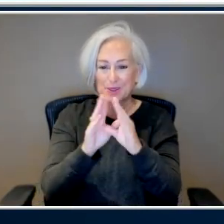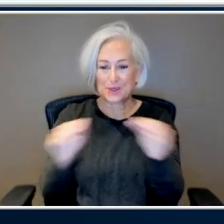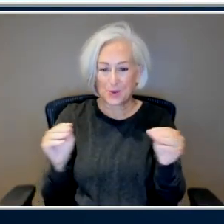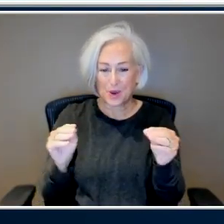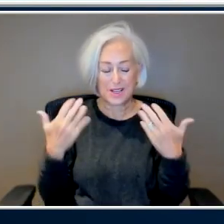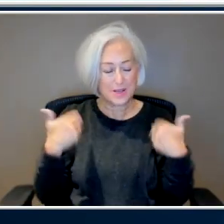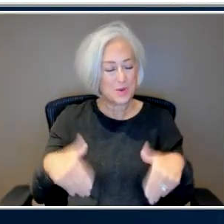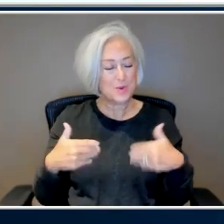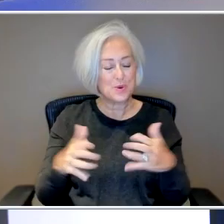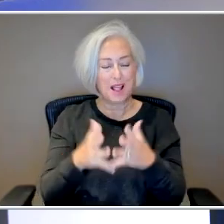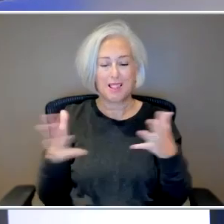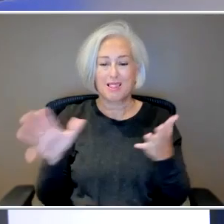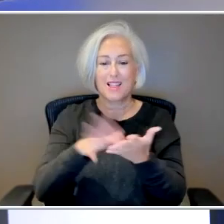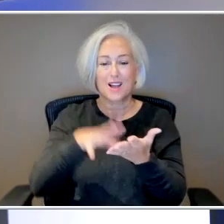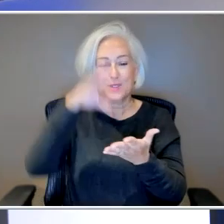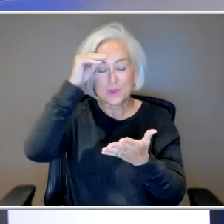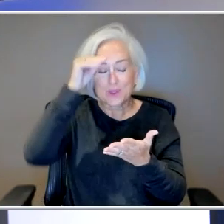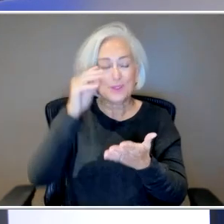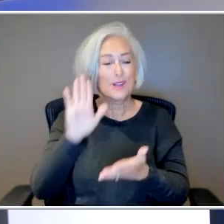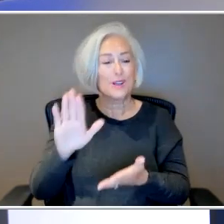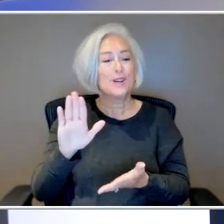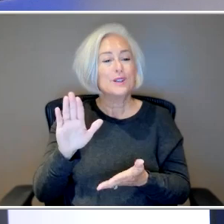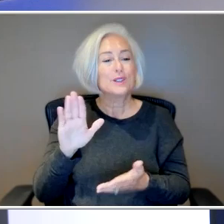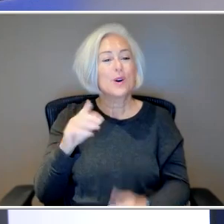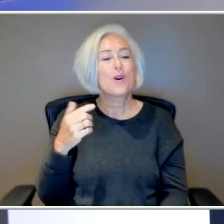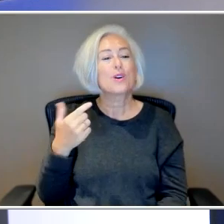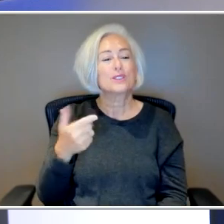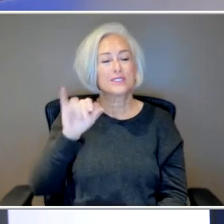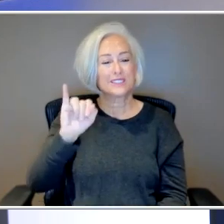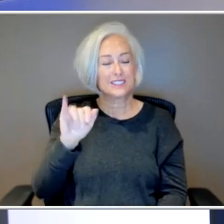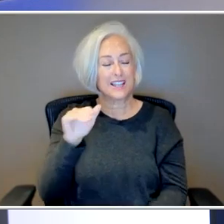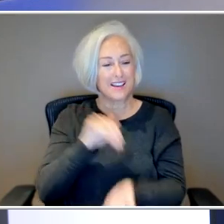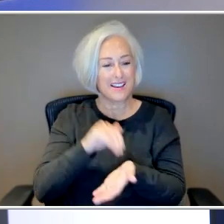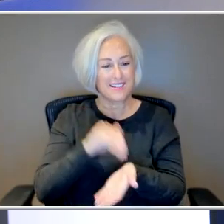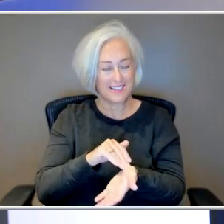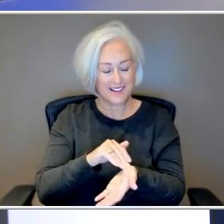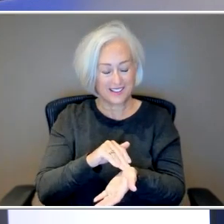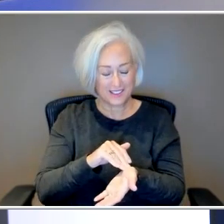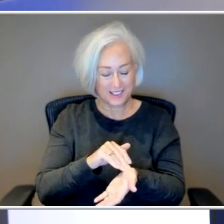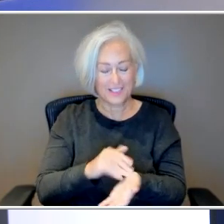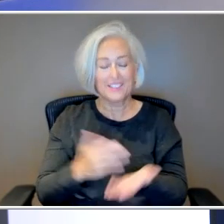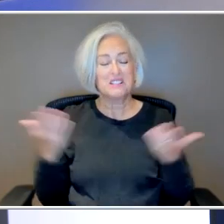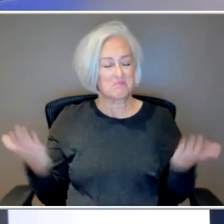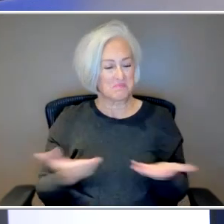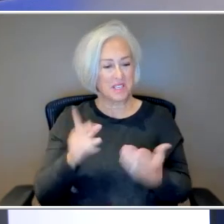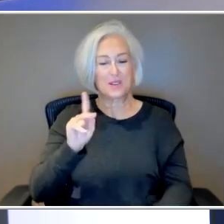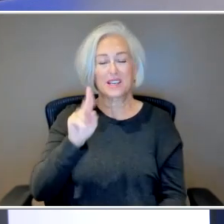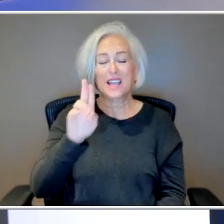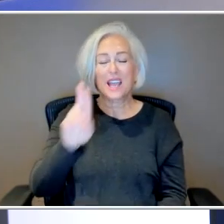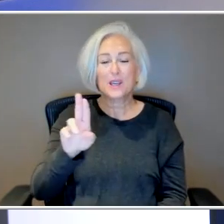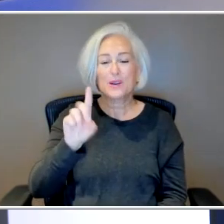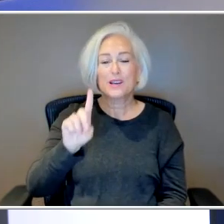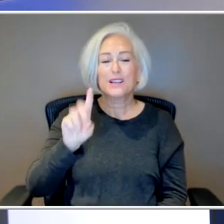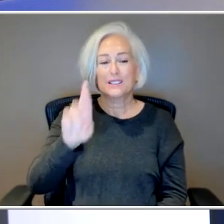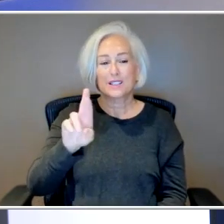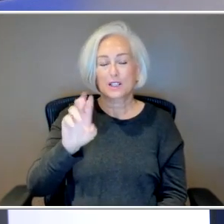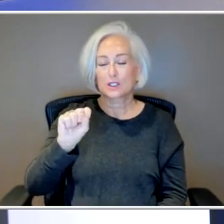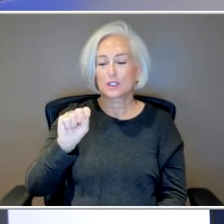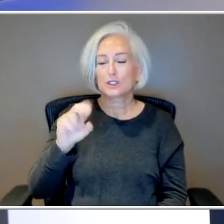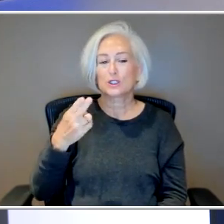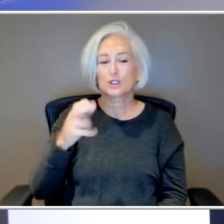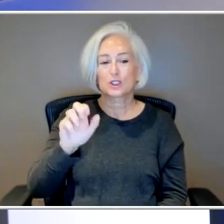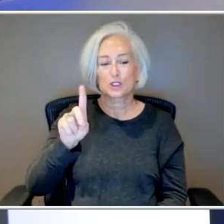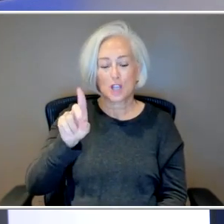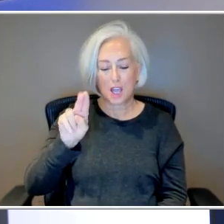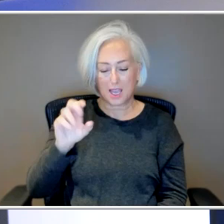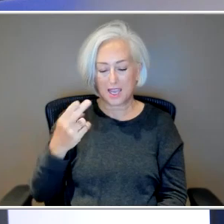here. We're joined by your gastroenterologist here at the University of Kansas Health System, Dr. Shadi Hamda. Dr. Hamda has some